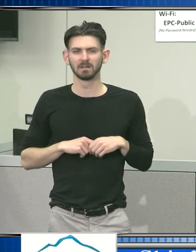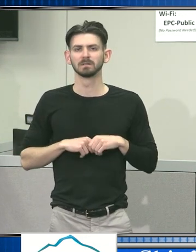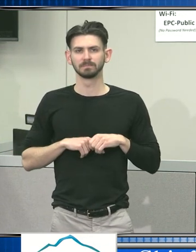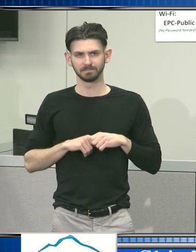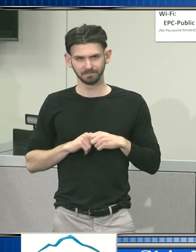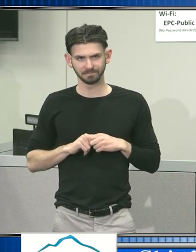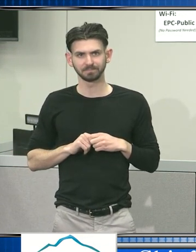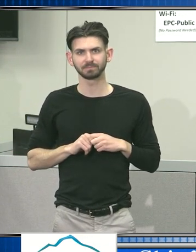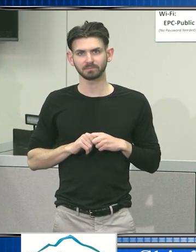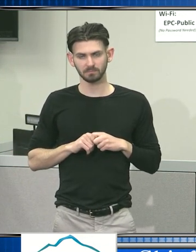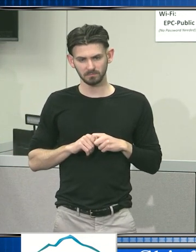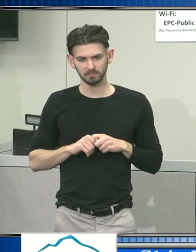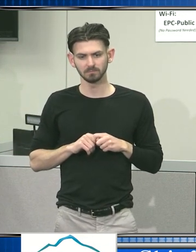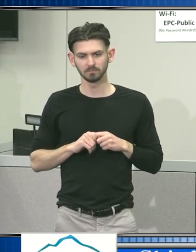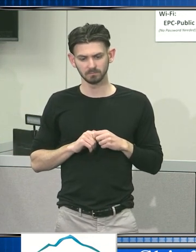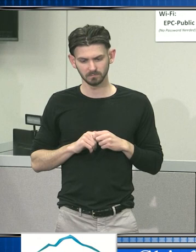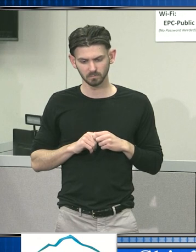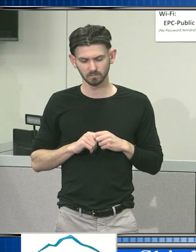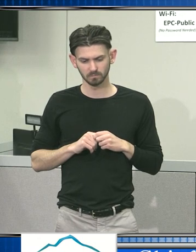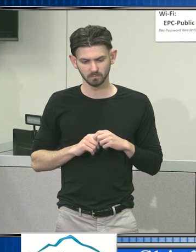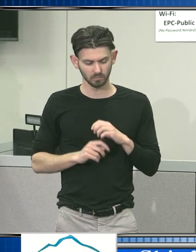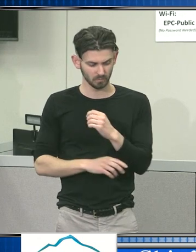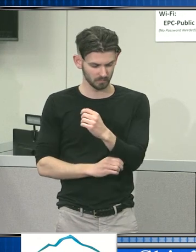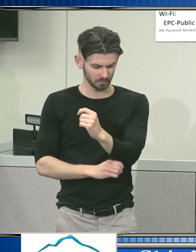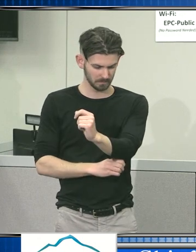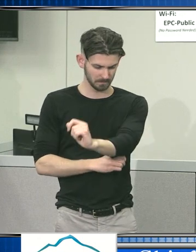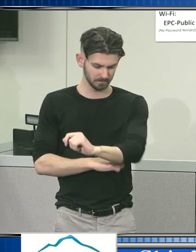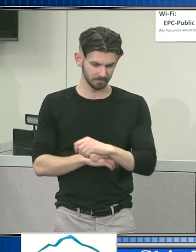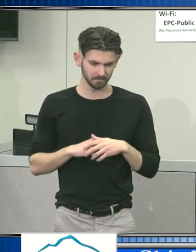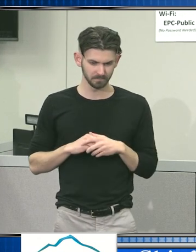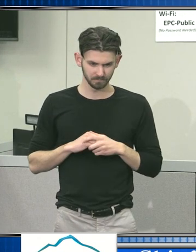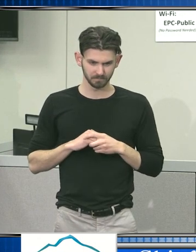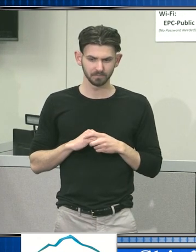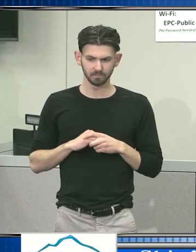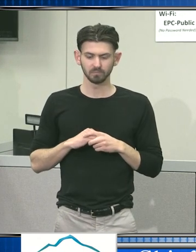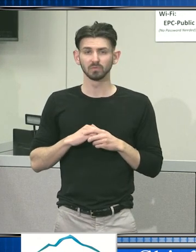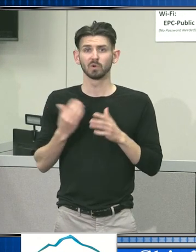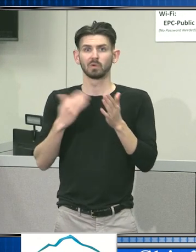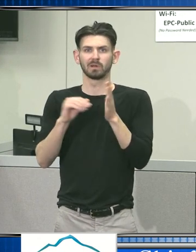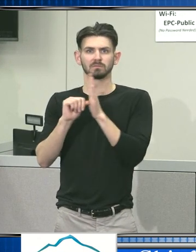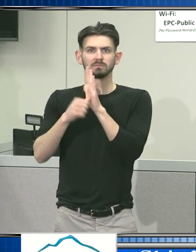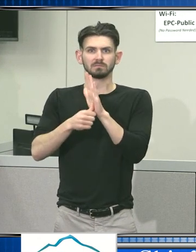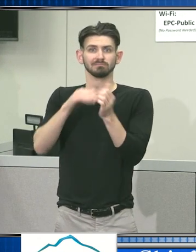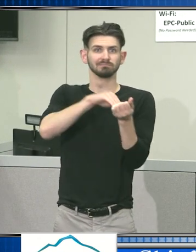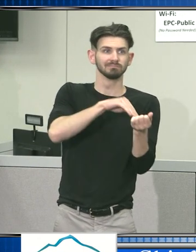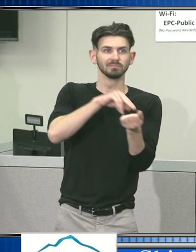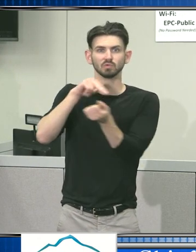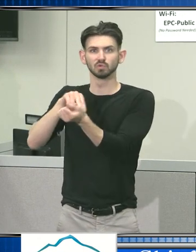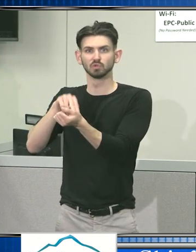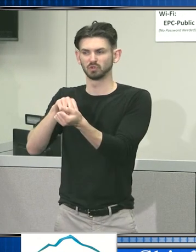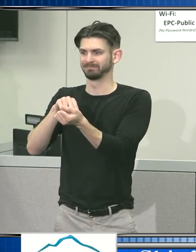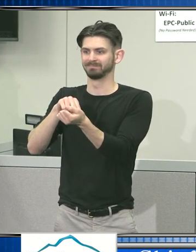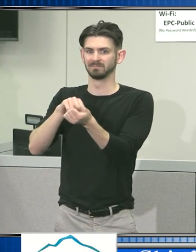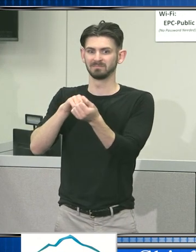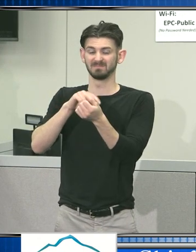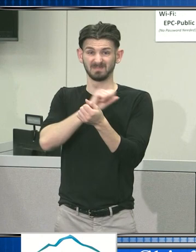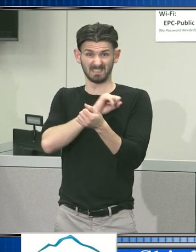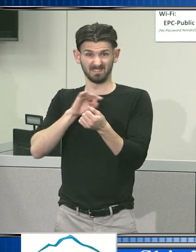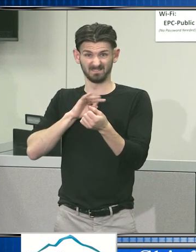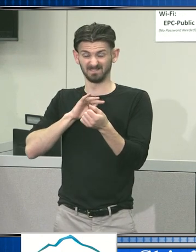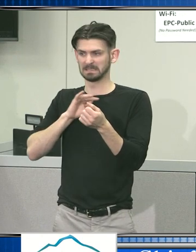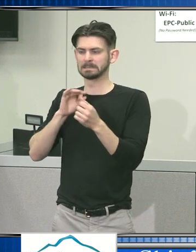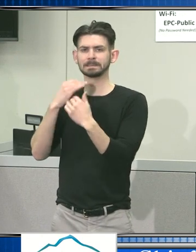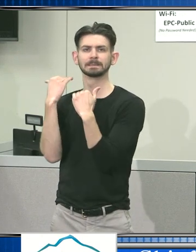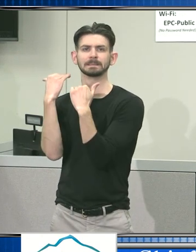inside of the hospital. We've got, as it was already stated today, we've got a limited number of healthcare workers in our community, and we want to do everything that we can